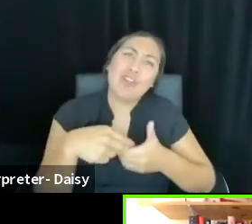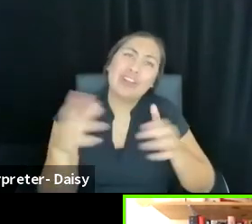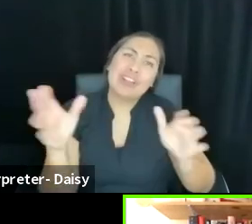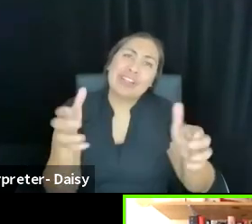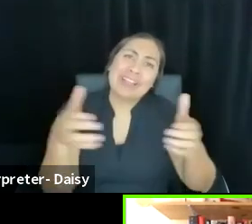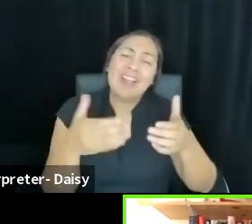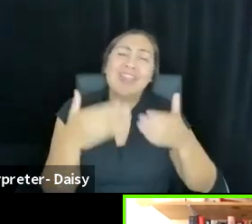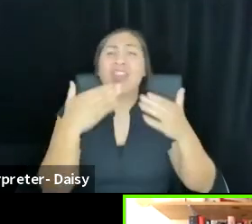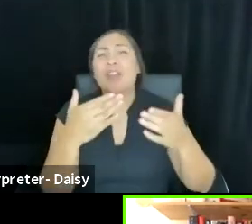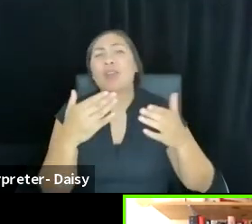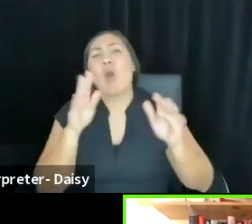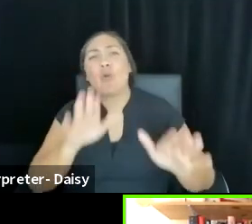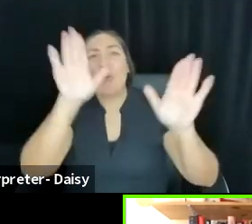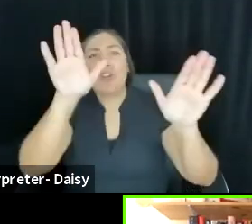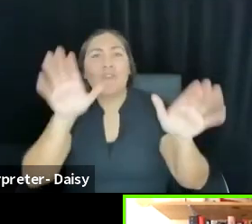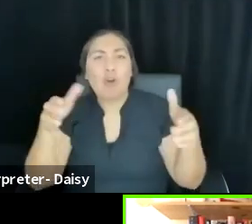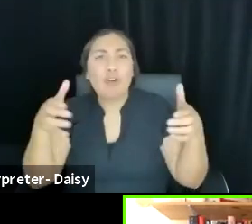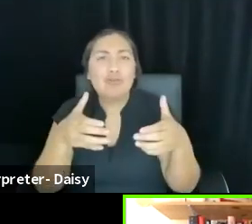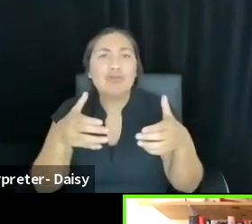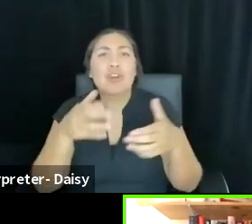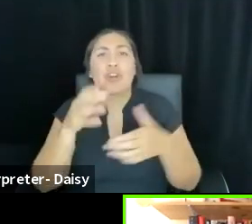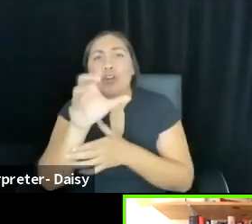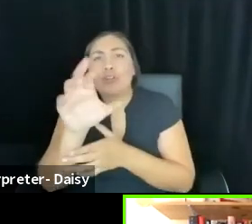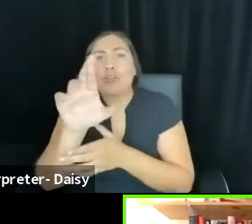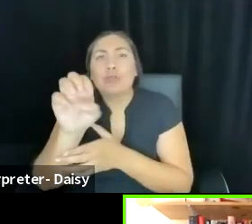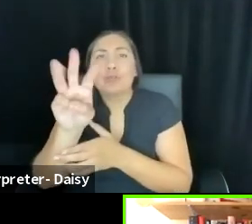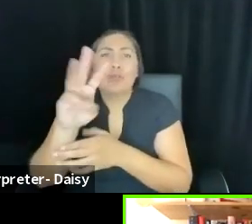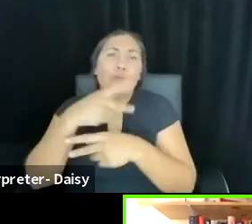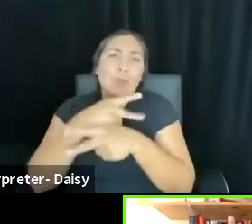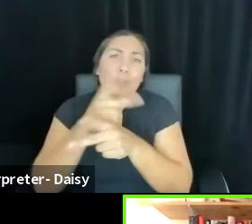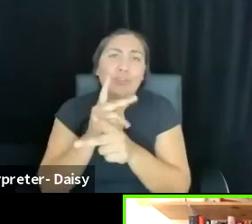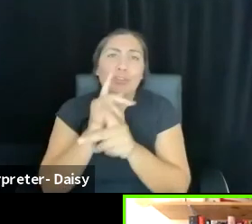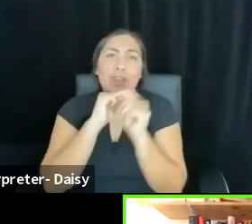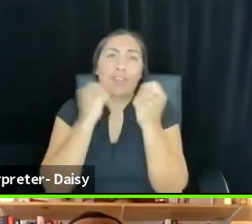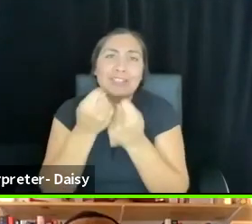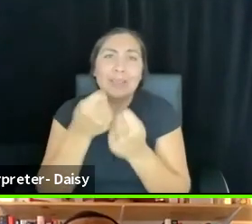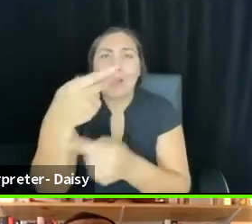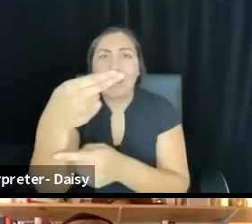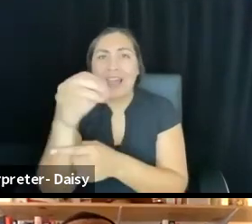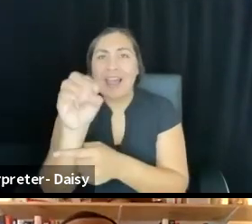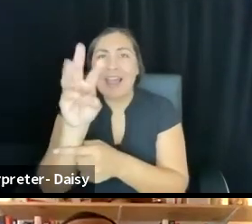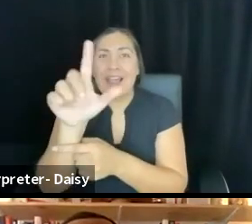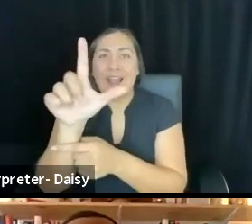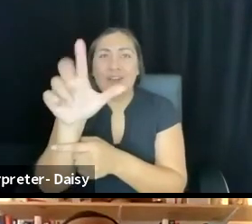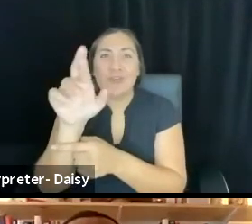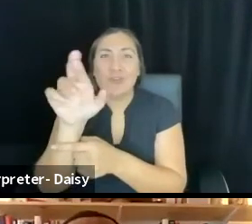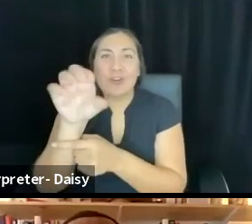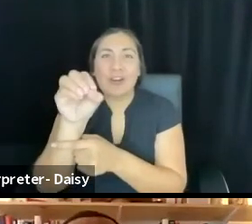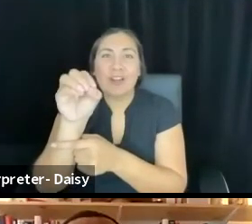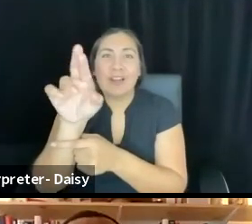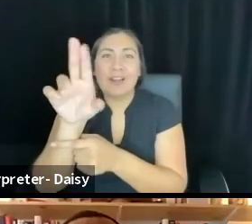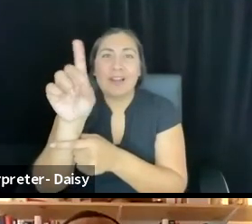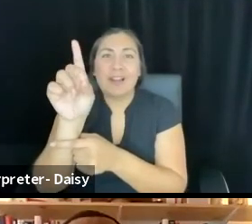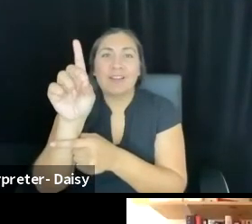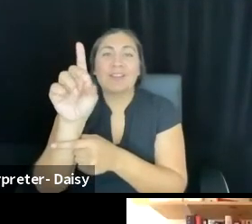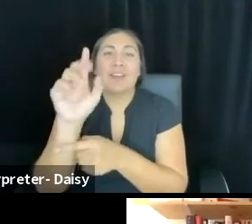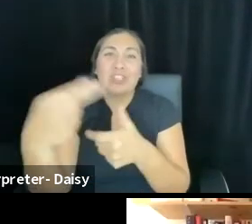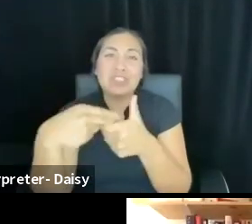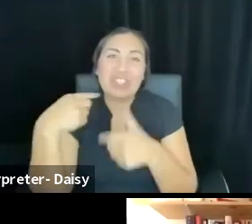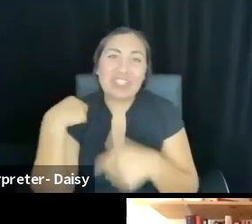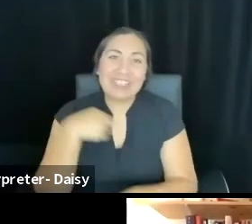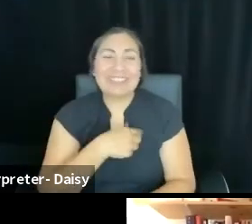of producers, the team at HowlRound, and all of you for joining us. Thank you so much for the invite. Thank you. Thank you so